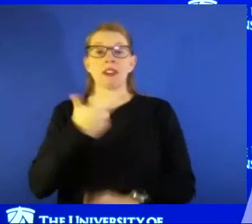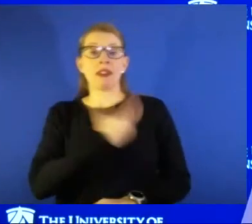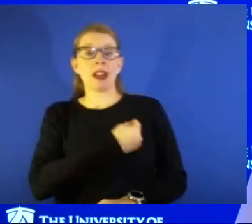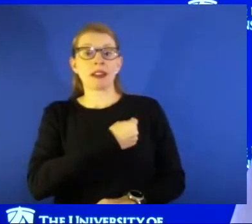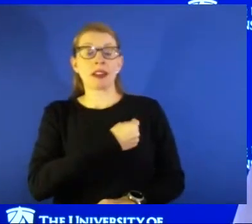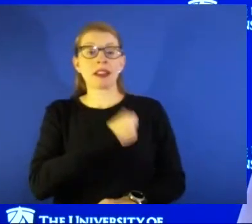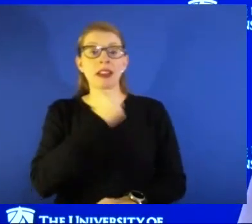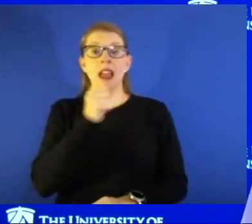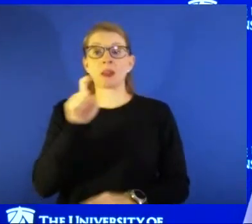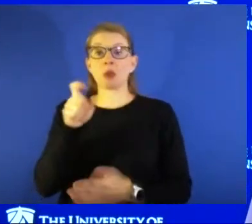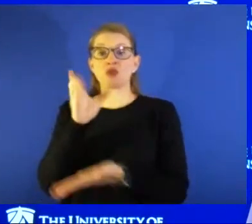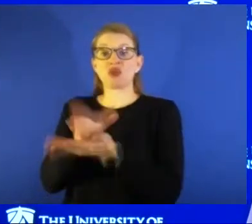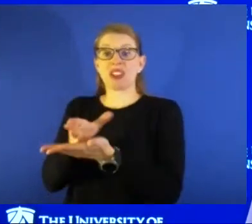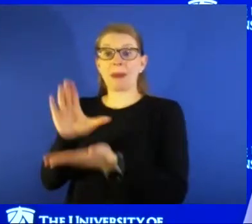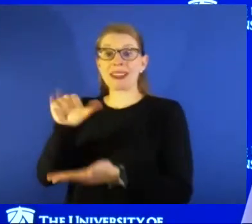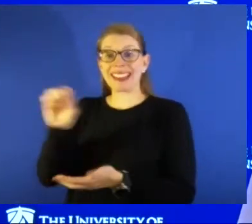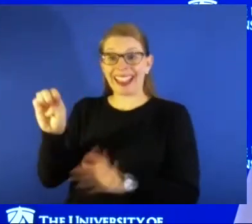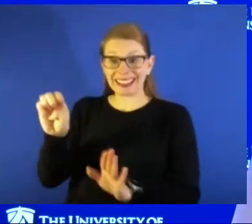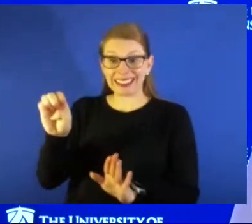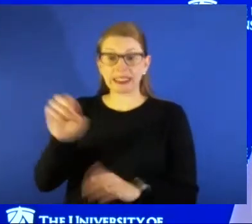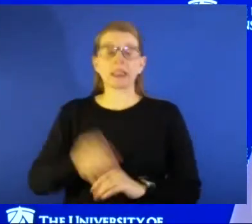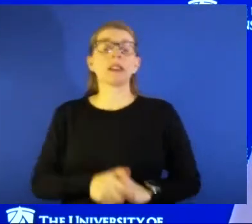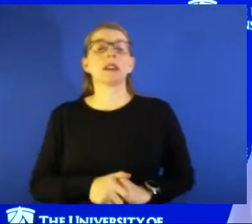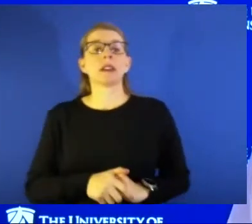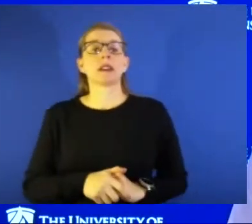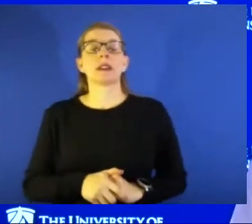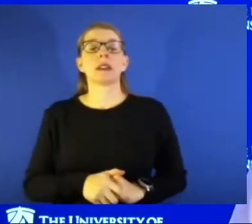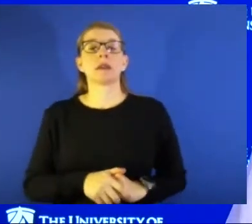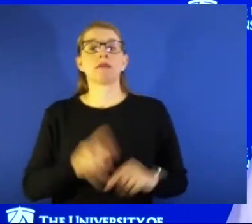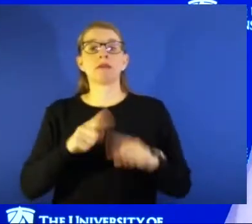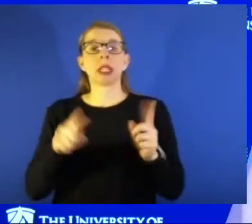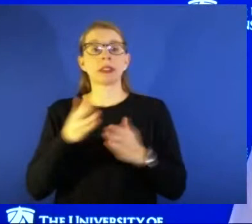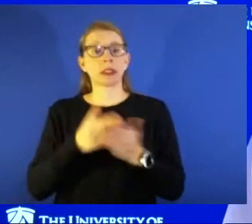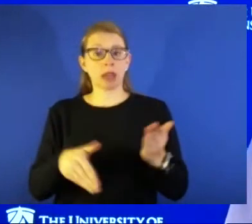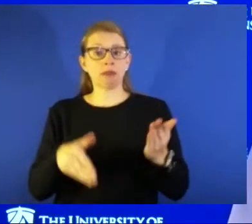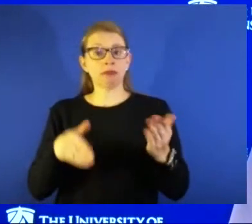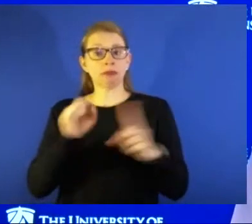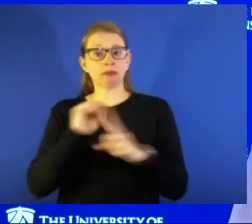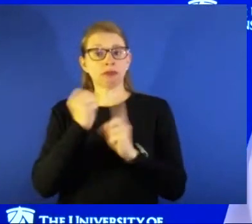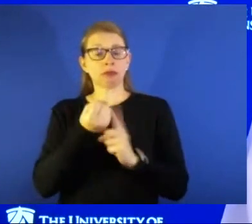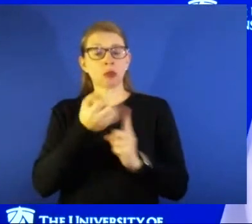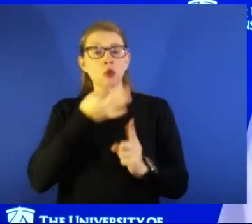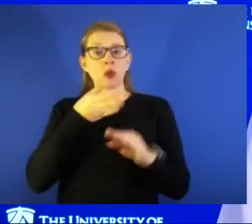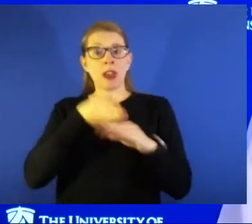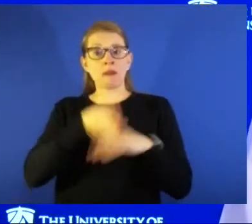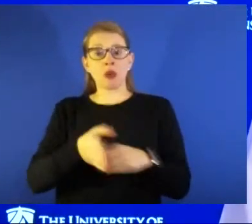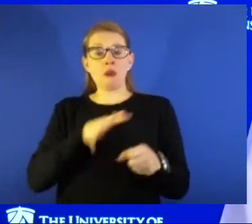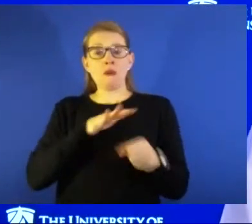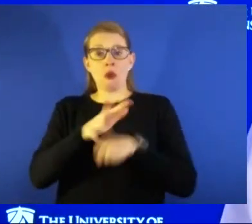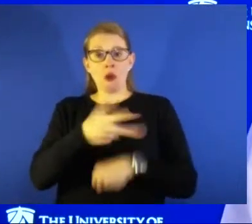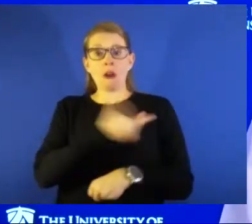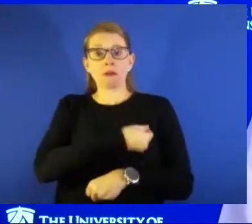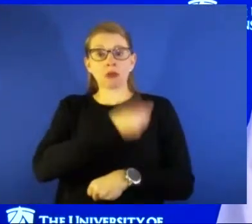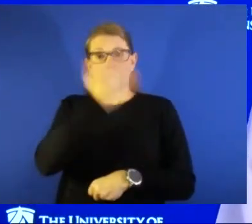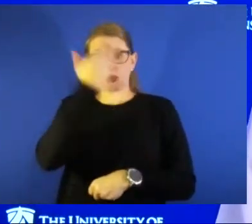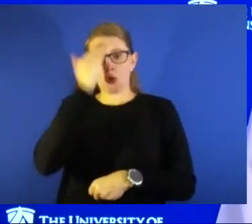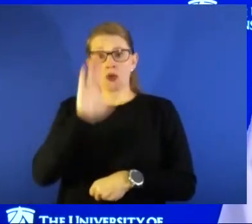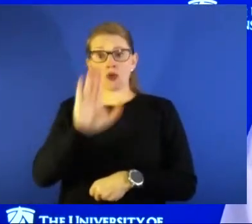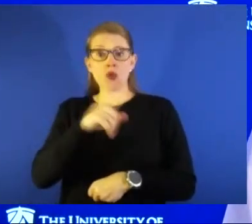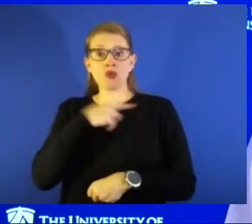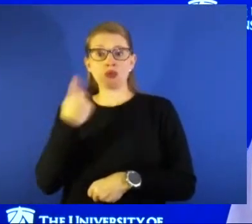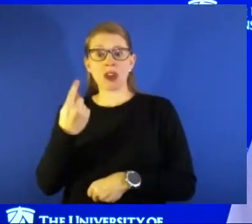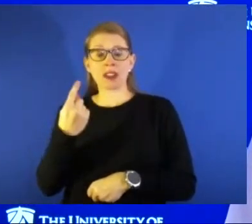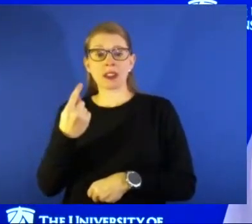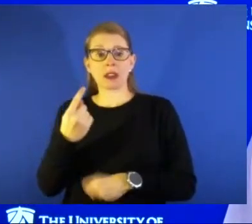stop cases. Now, in some instances, especially soon after full vaccination, we know that your risk of just infection